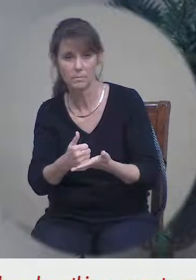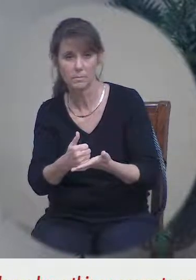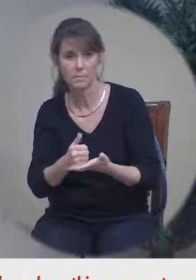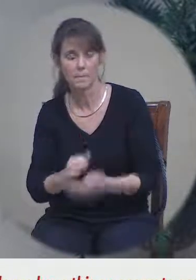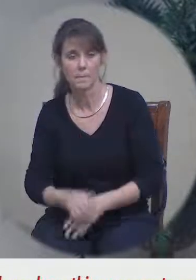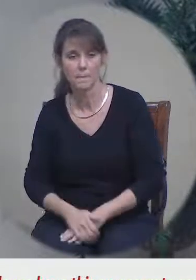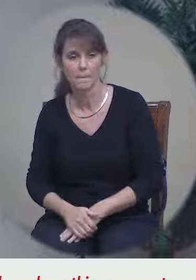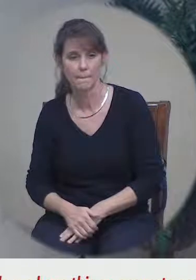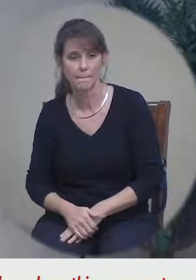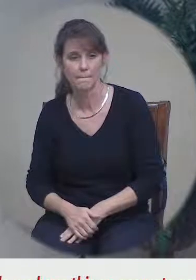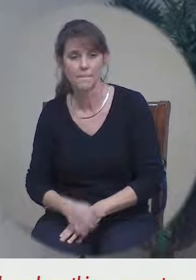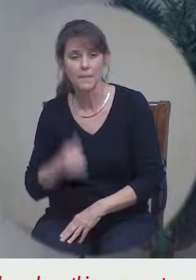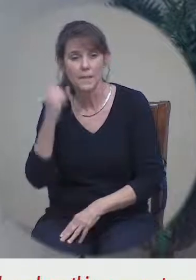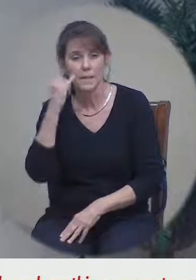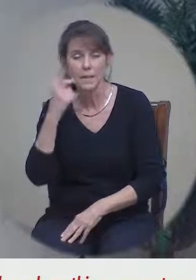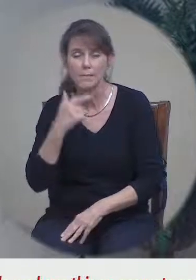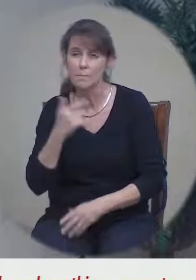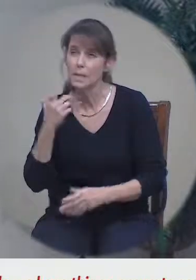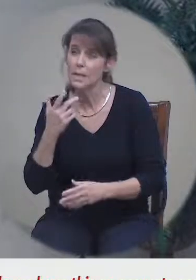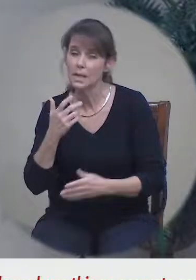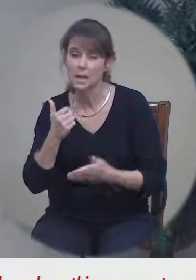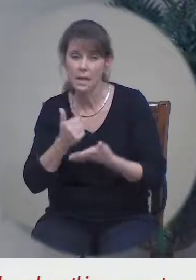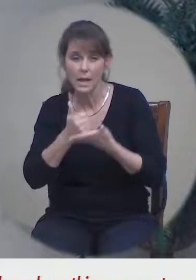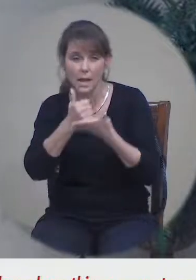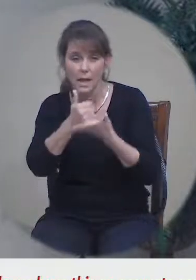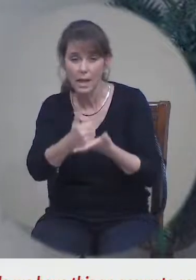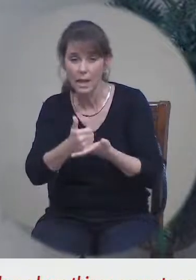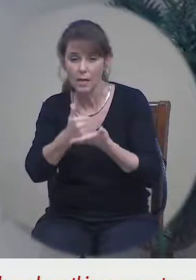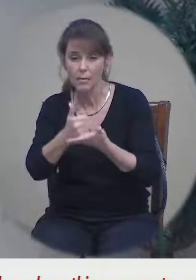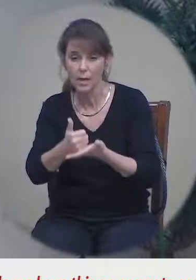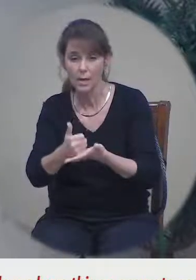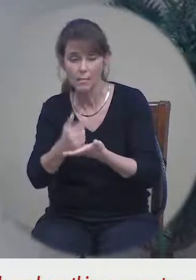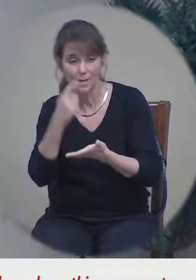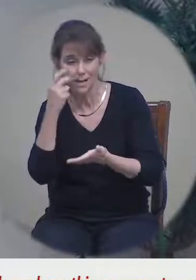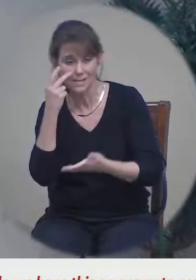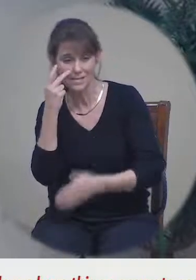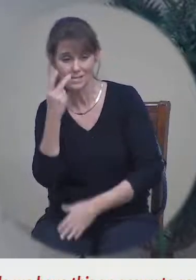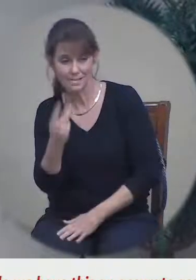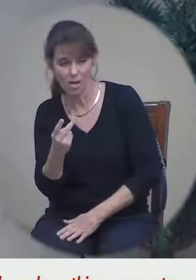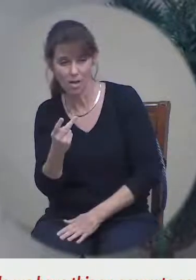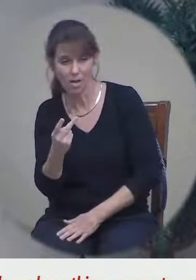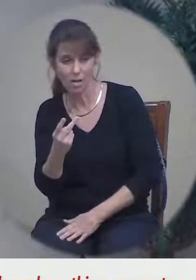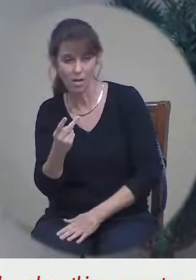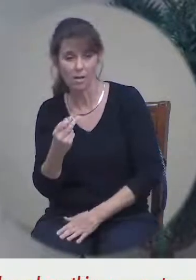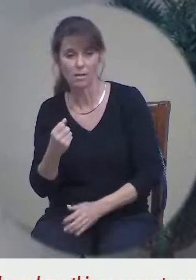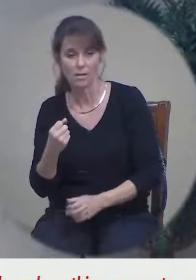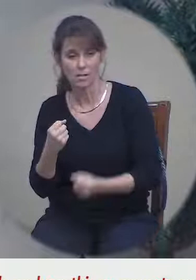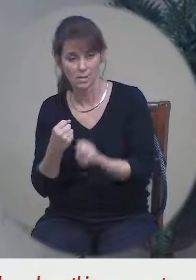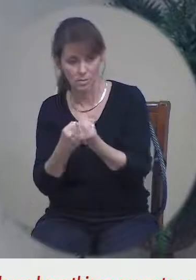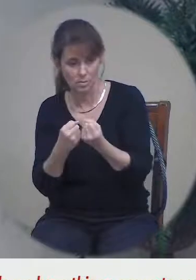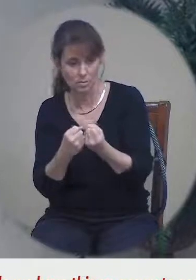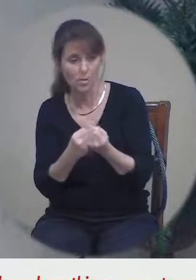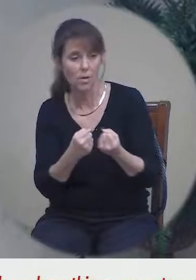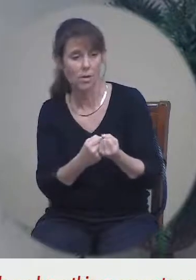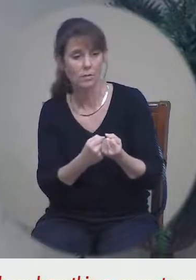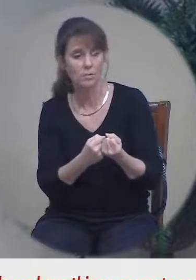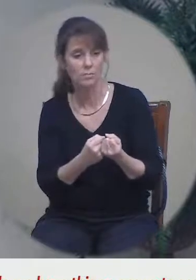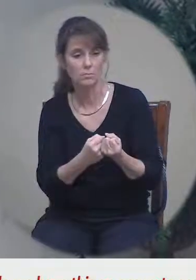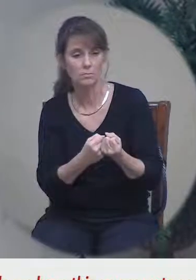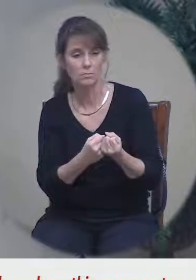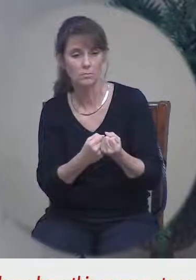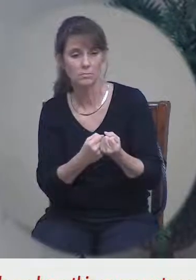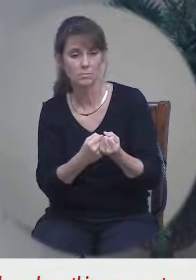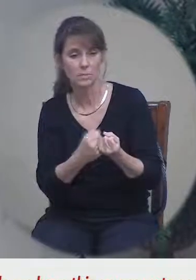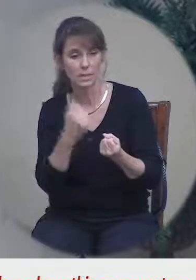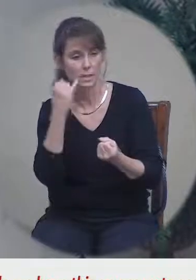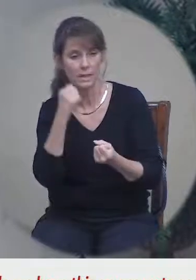sheep, if I have lifted up my hand against the orphan because I saw I had support in the gate, let my shoulders fall from the socket and